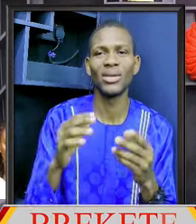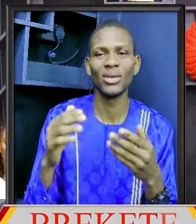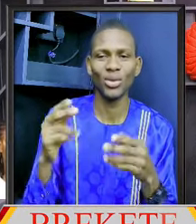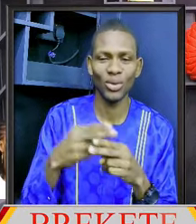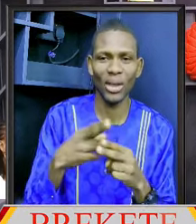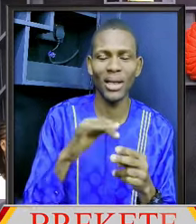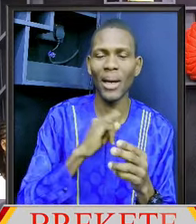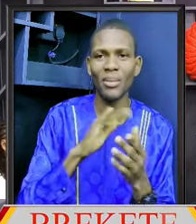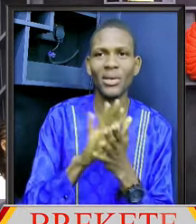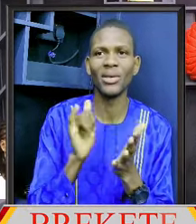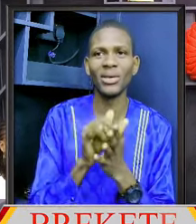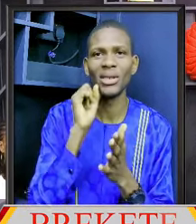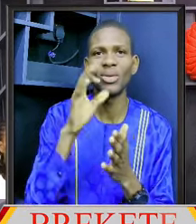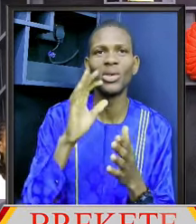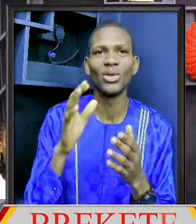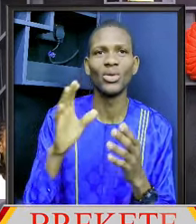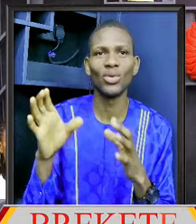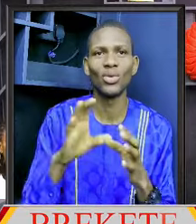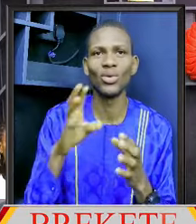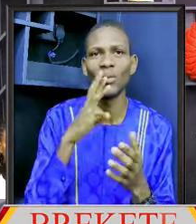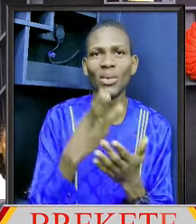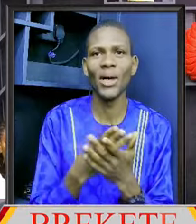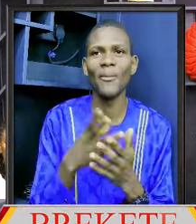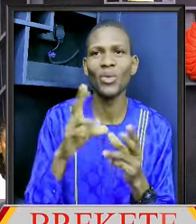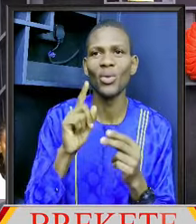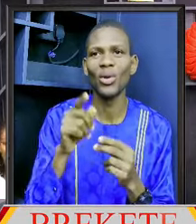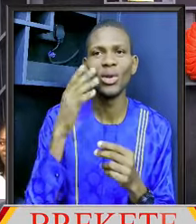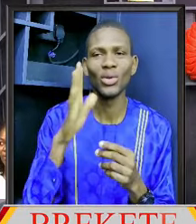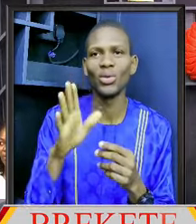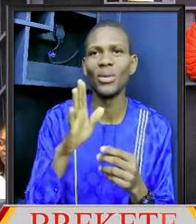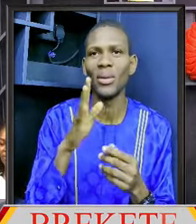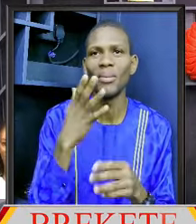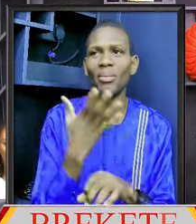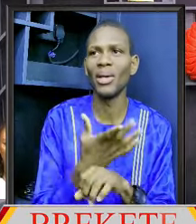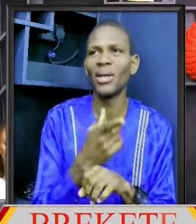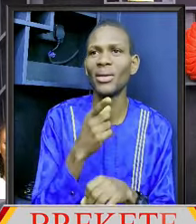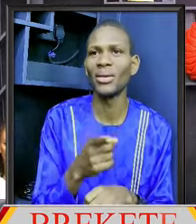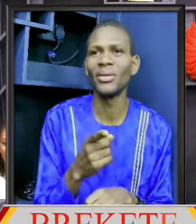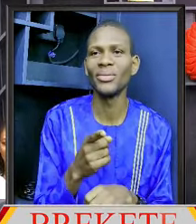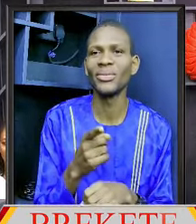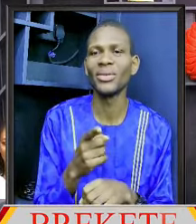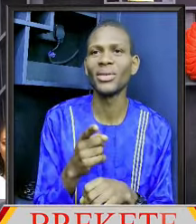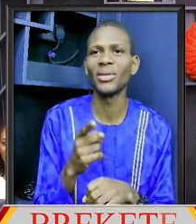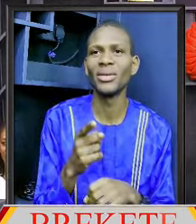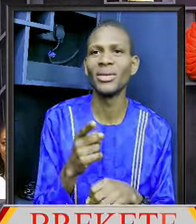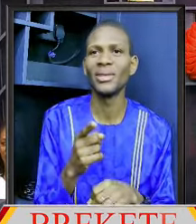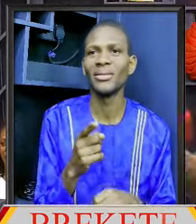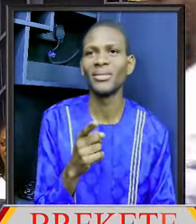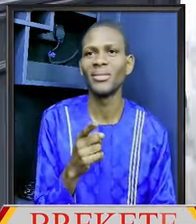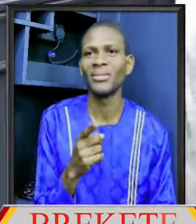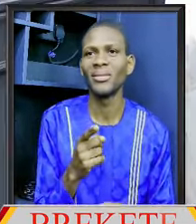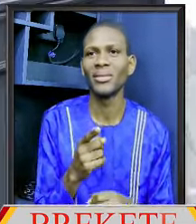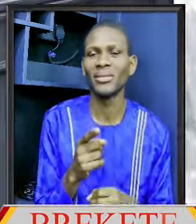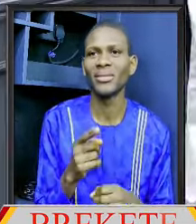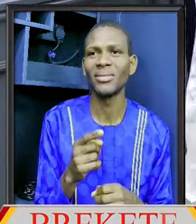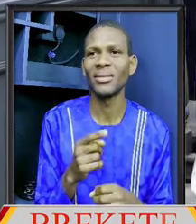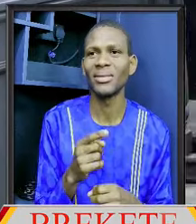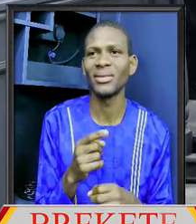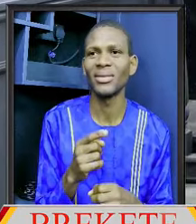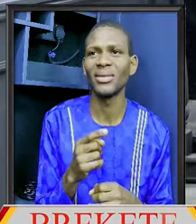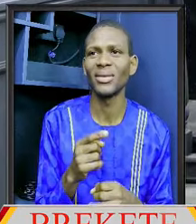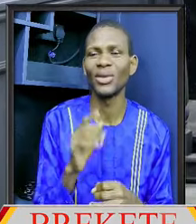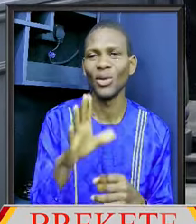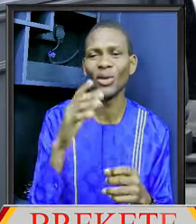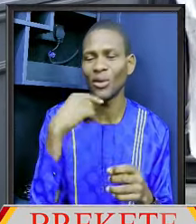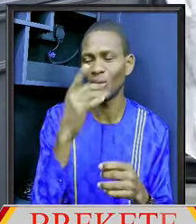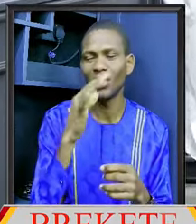believe she will do well. Nobody should beg me. Mr. Patrick Otoro, you don't need a hair. No, no be beg. Because your face